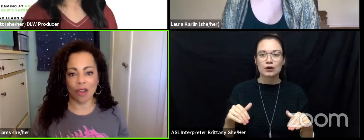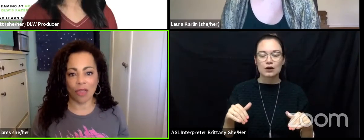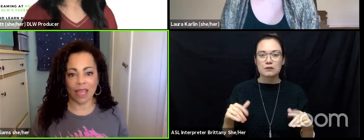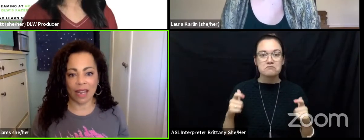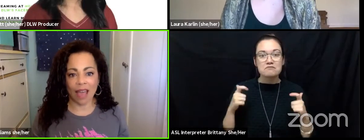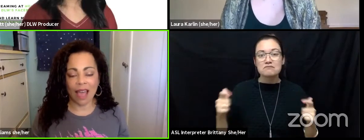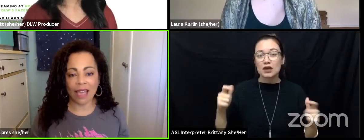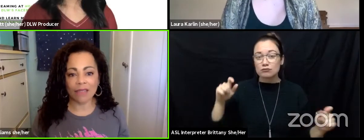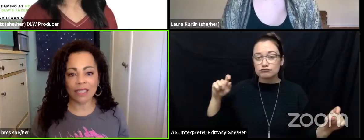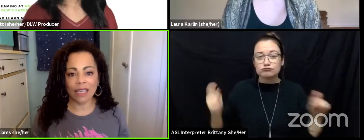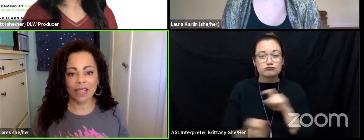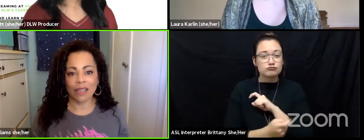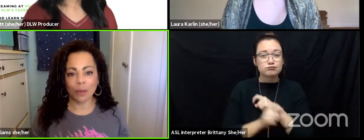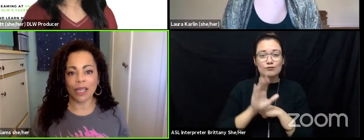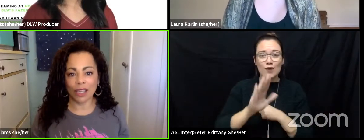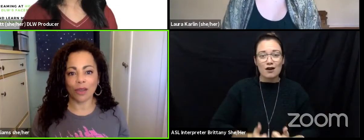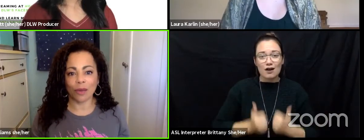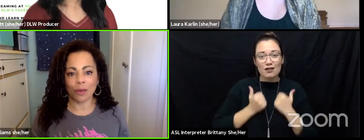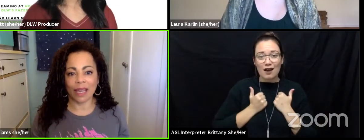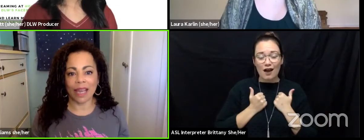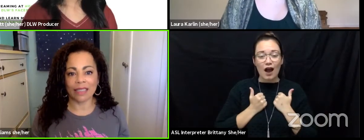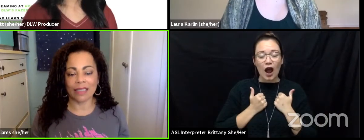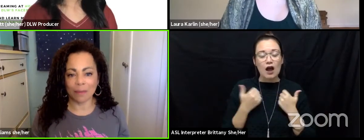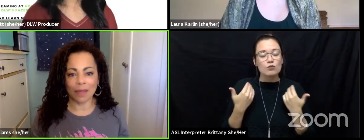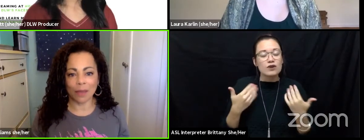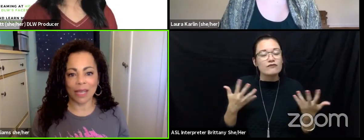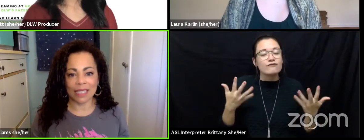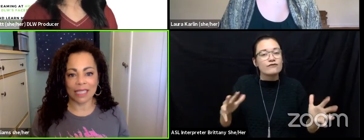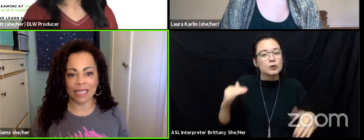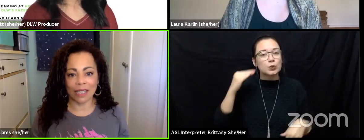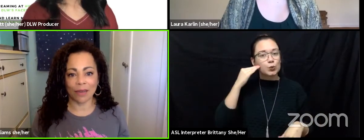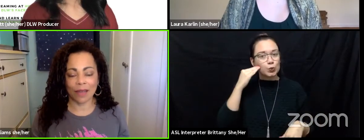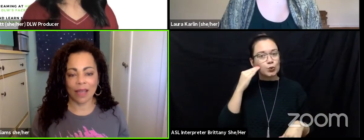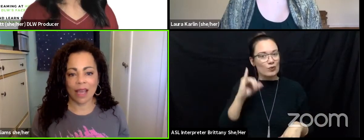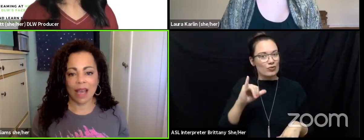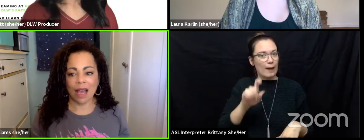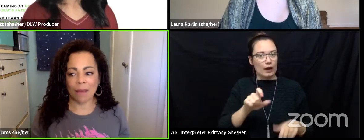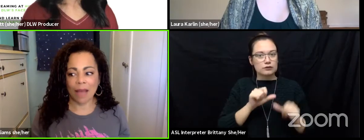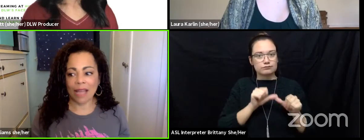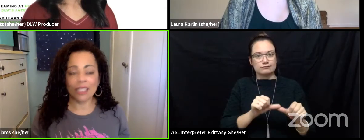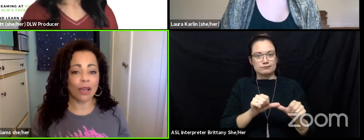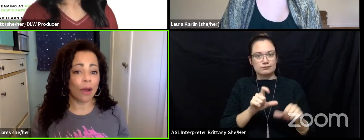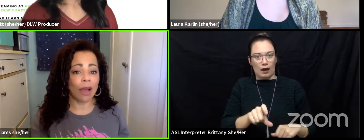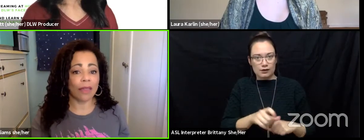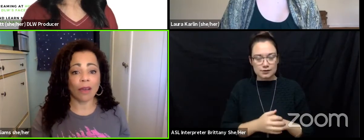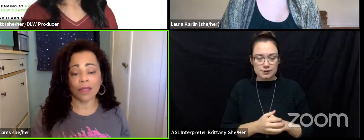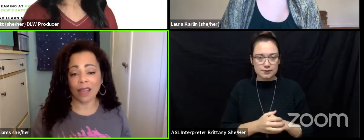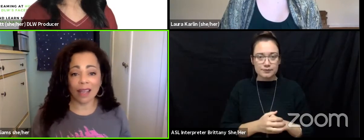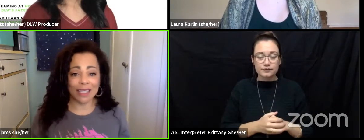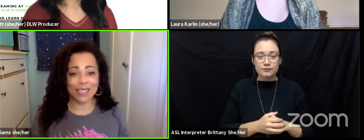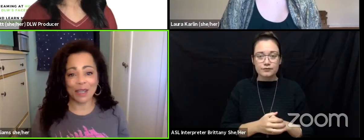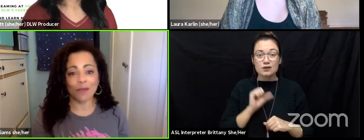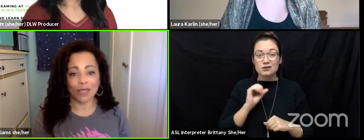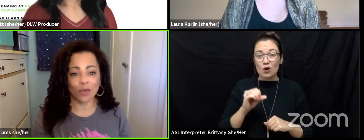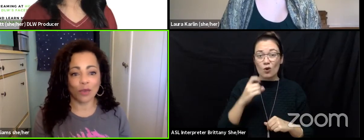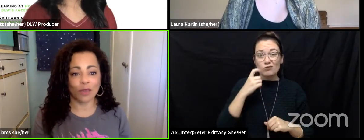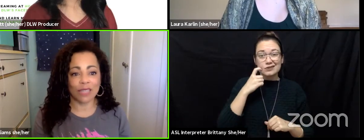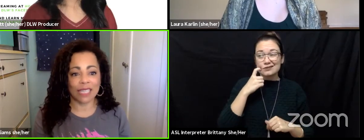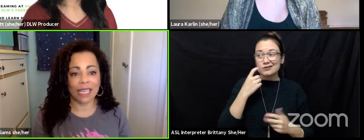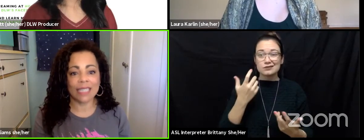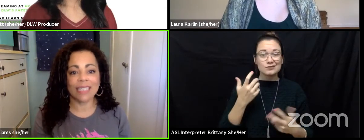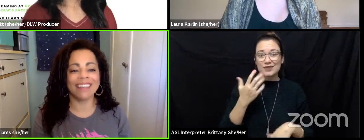transformation on their lives that we knew that we had something that we had to continue. Over the last, you know, fast